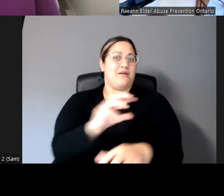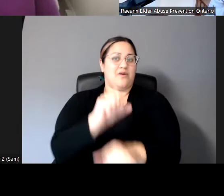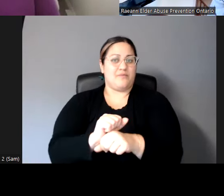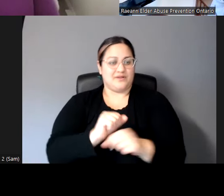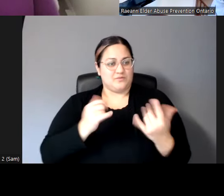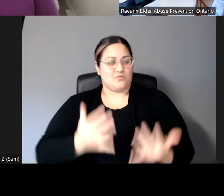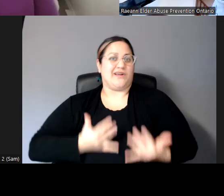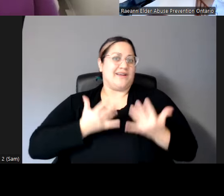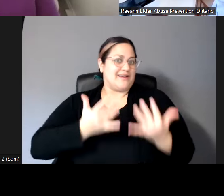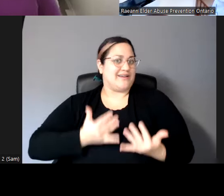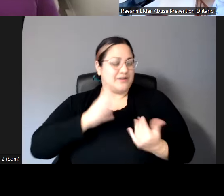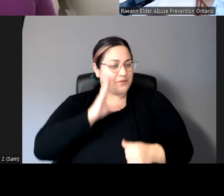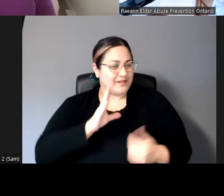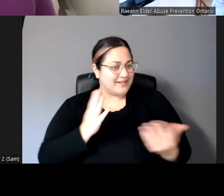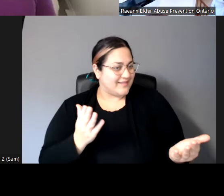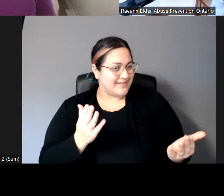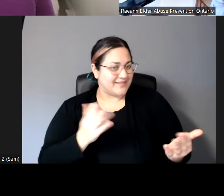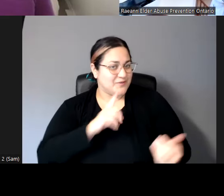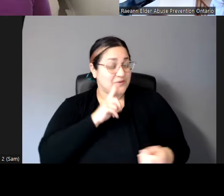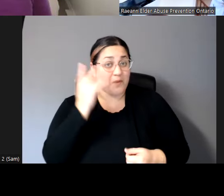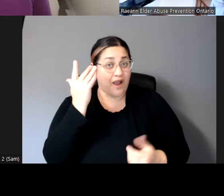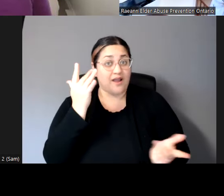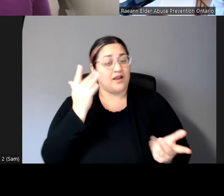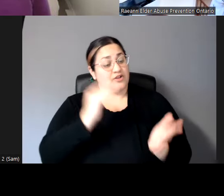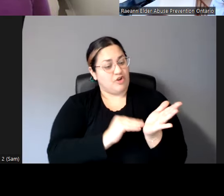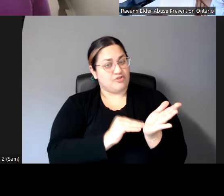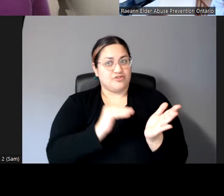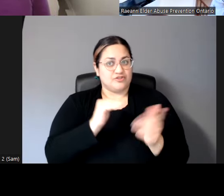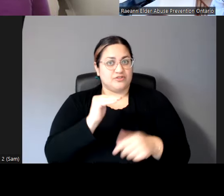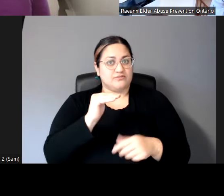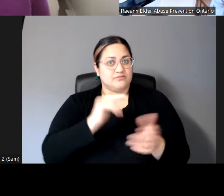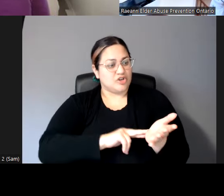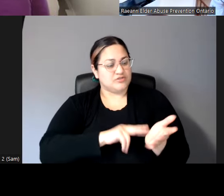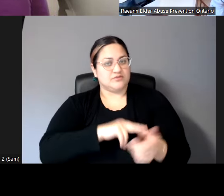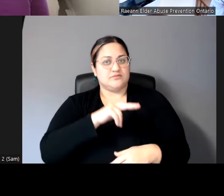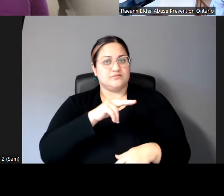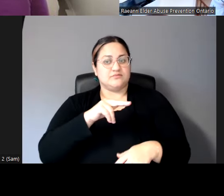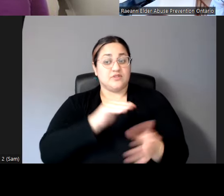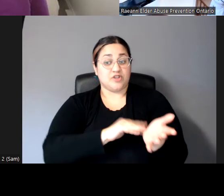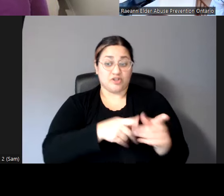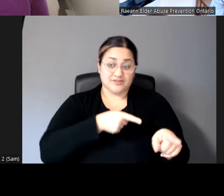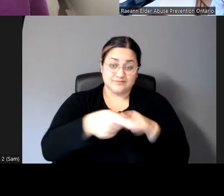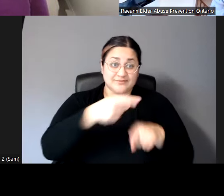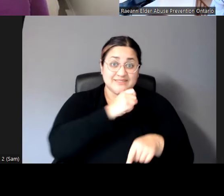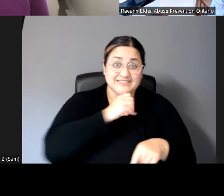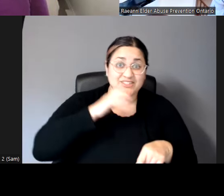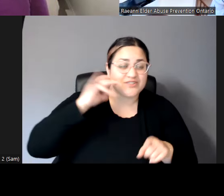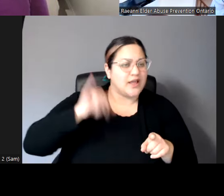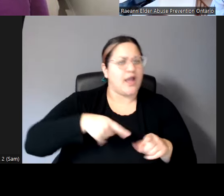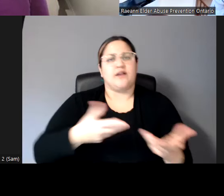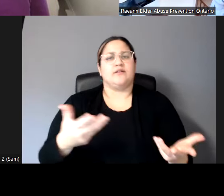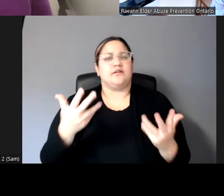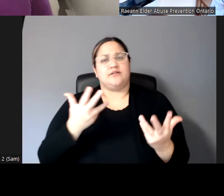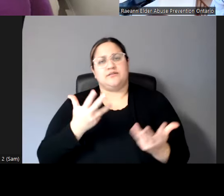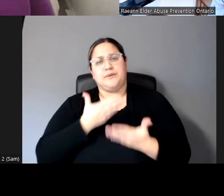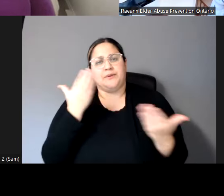neurologists, geriatricians, like there just aren't enough people. So even if all the people that we had, and obviously geriatricians and neurologists are more likely